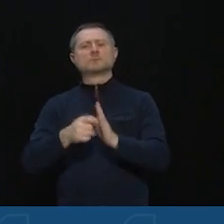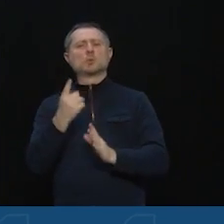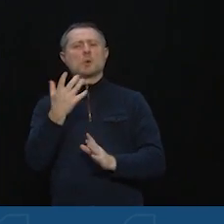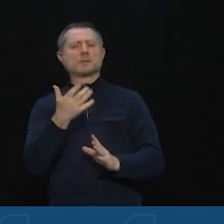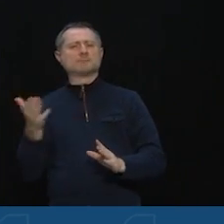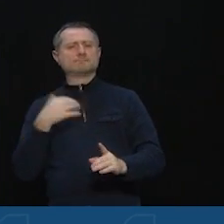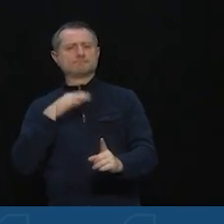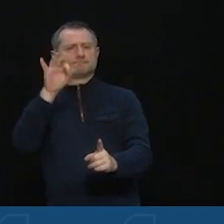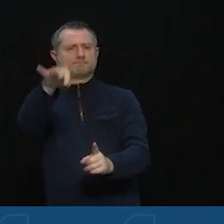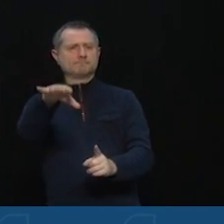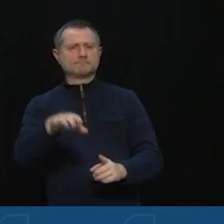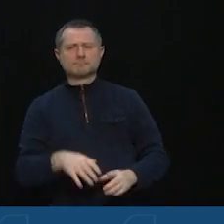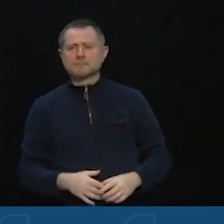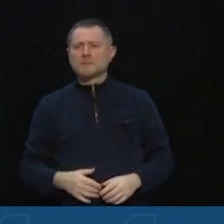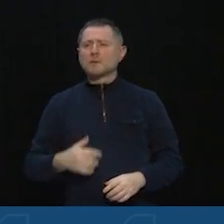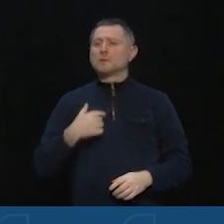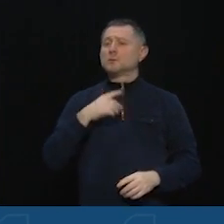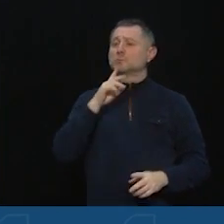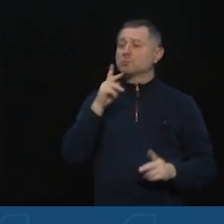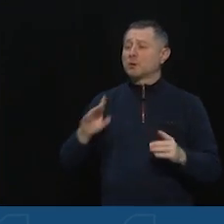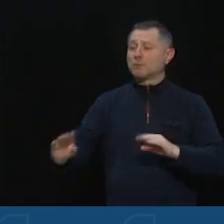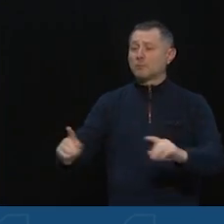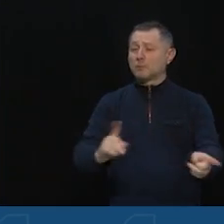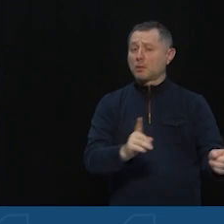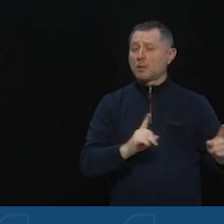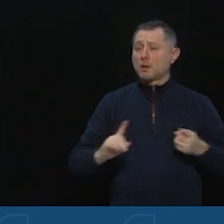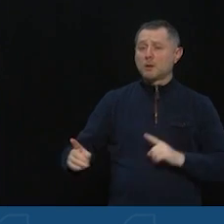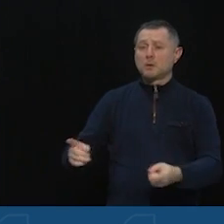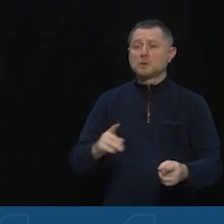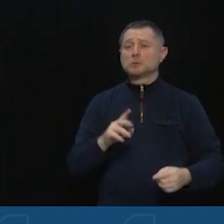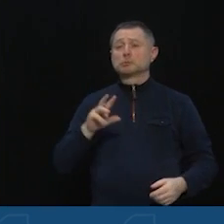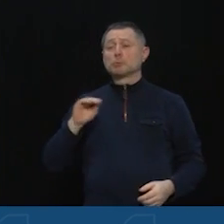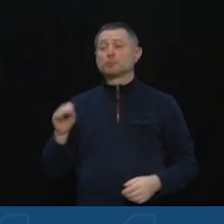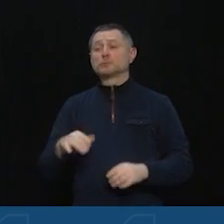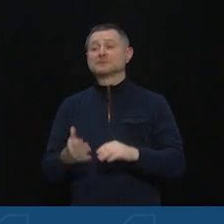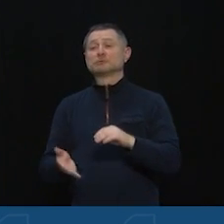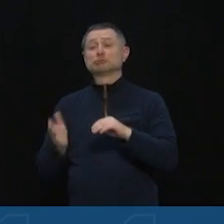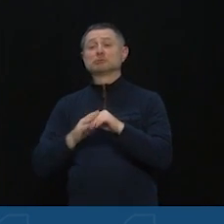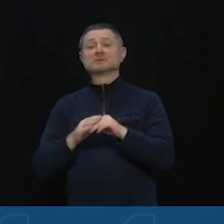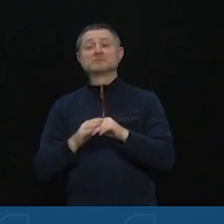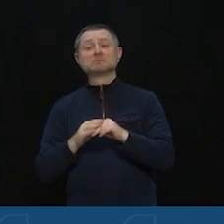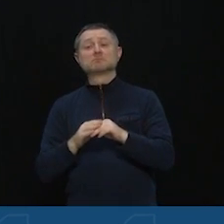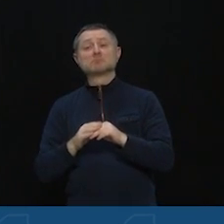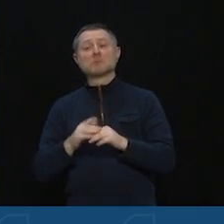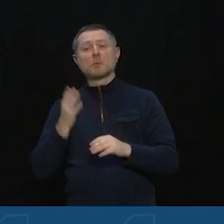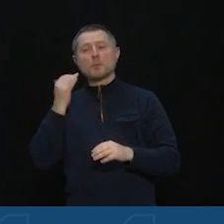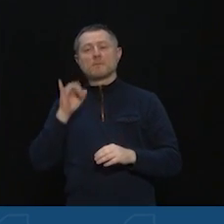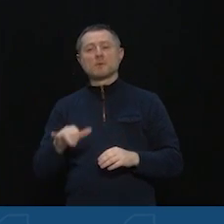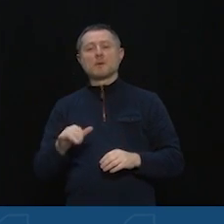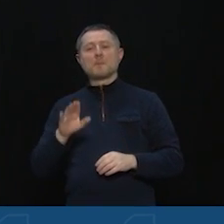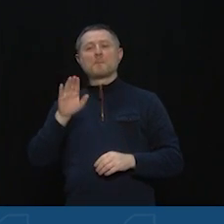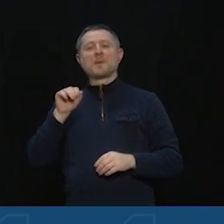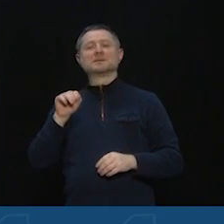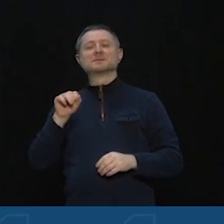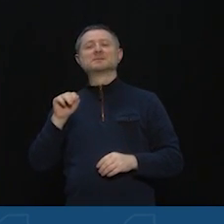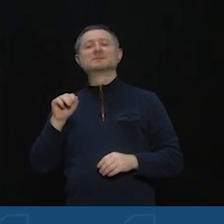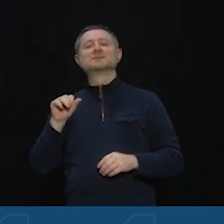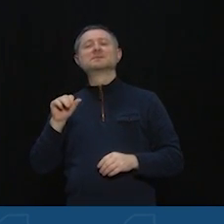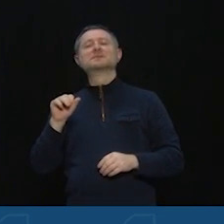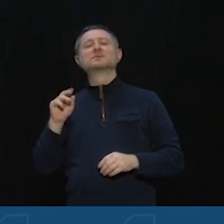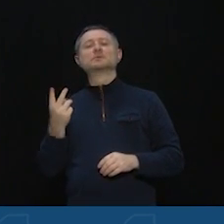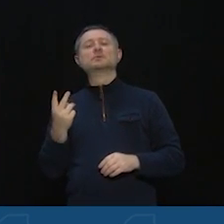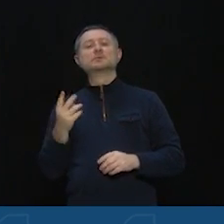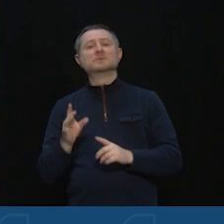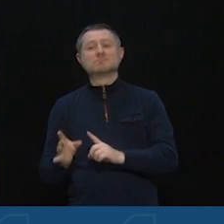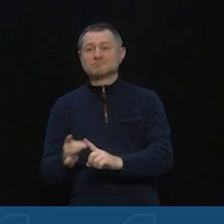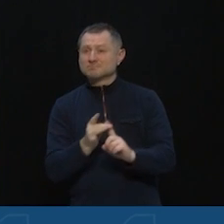there is a 30% increase in cases as results of the Omicron BA.2 subvariant. When you